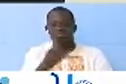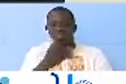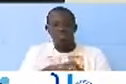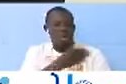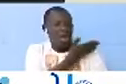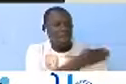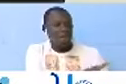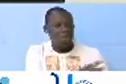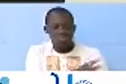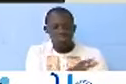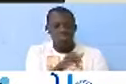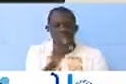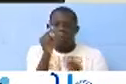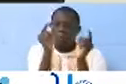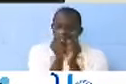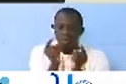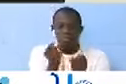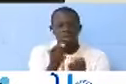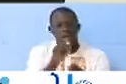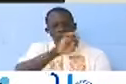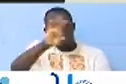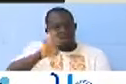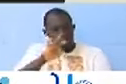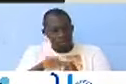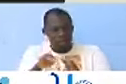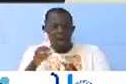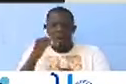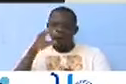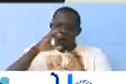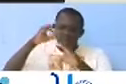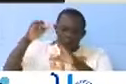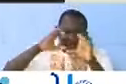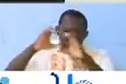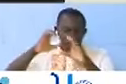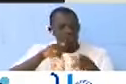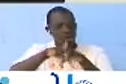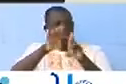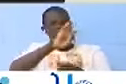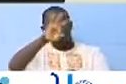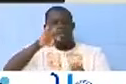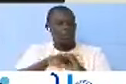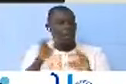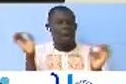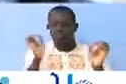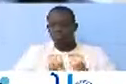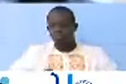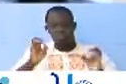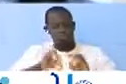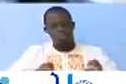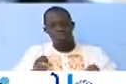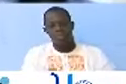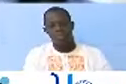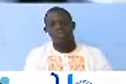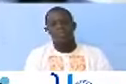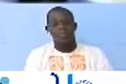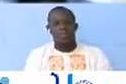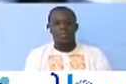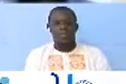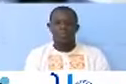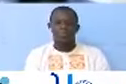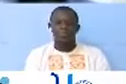to access or contact his family. I'm going to call you for your name for now. Morocco no je, I'm going to go to Dimbaya, I'm going to go